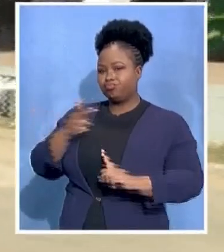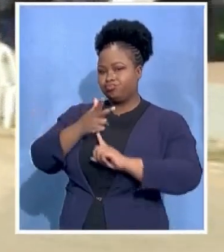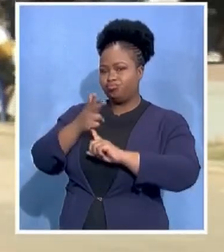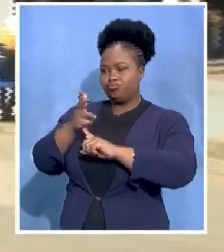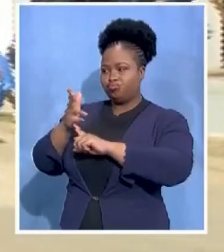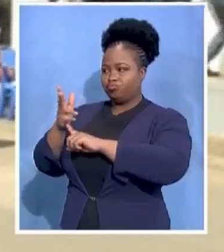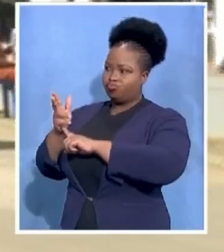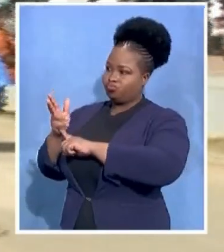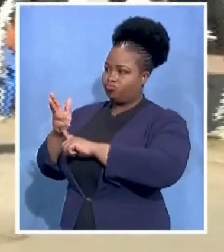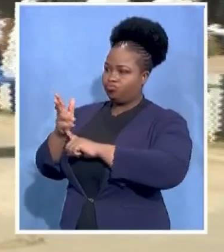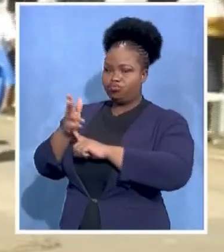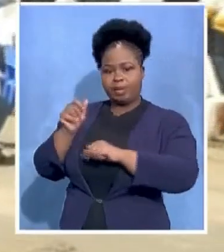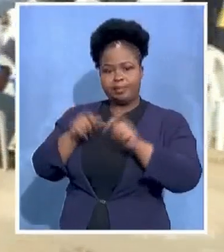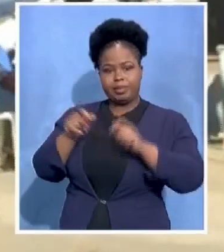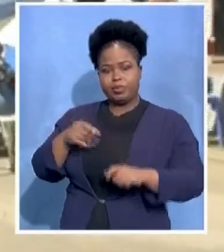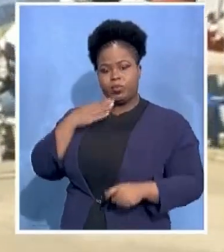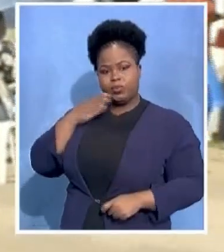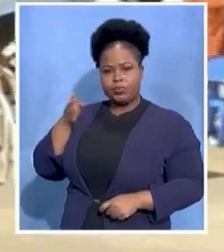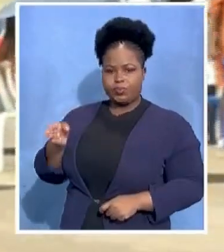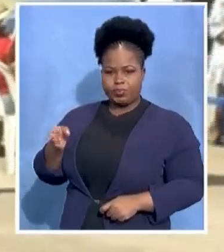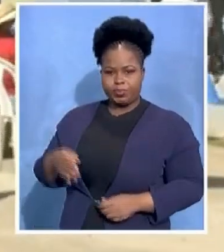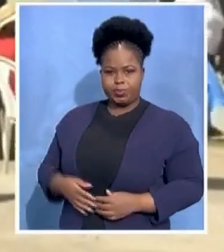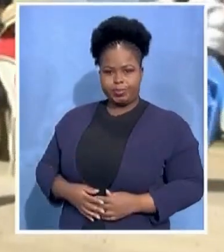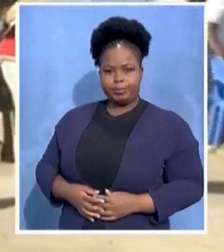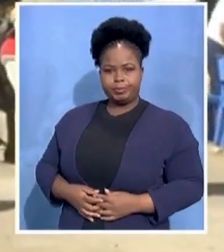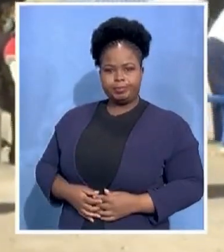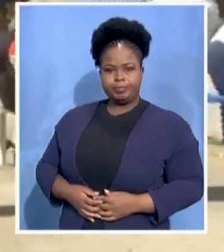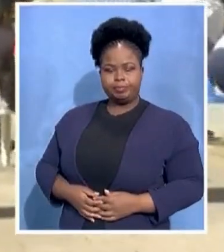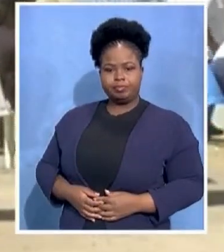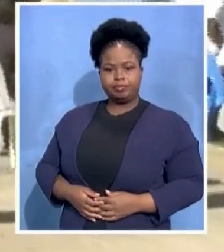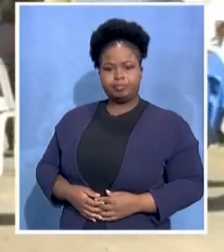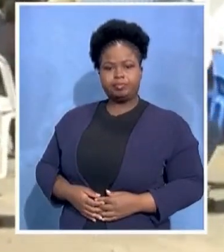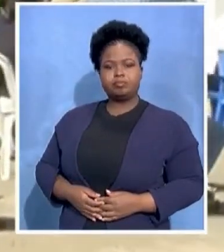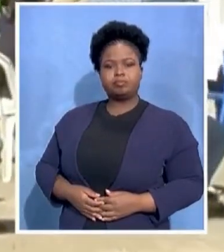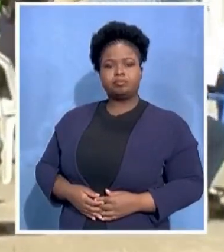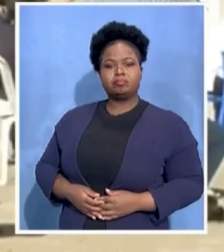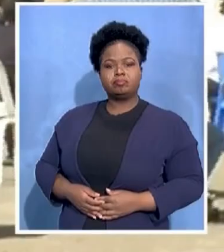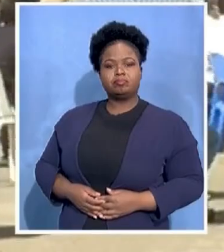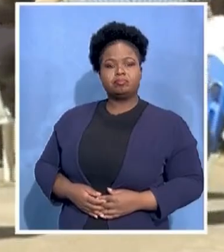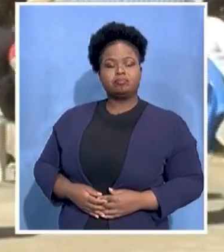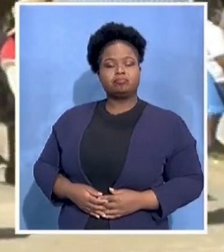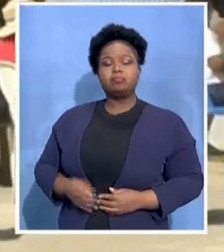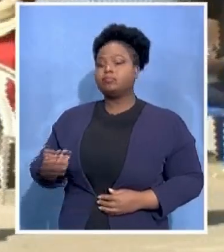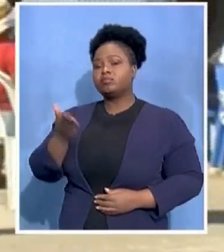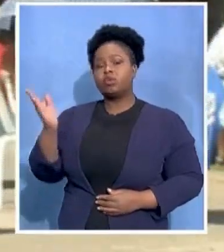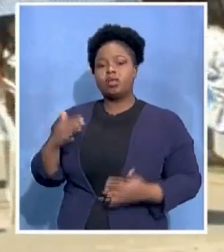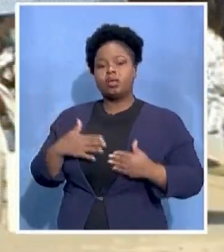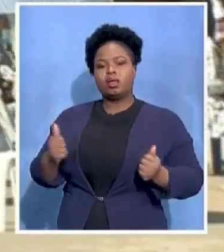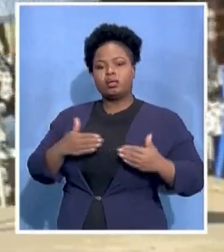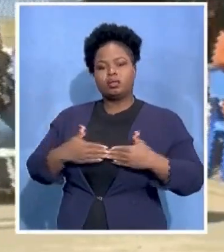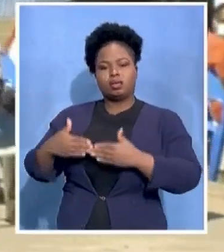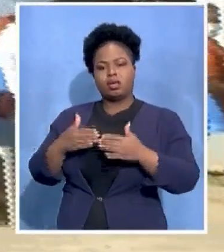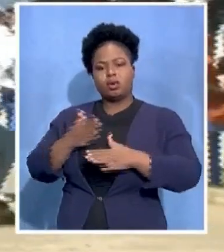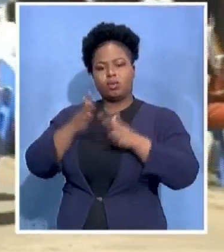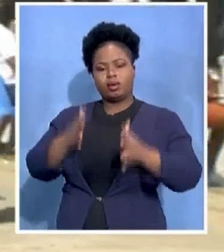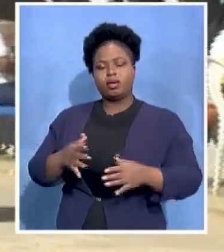step out on the shot, for you to show them. These are all healthcare workers here in the Eastern Cape. They are ready with their documentation, signing